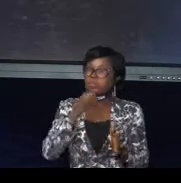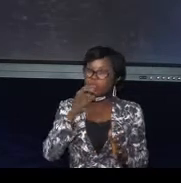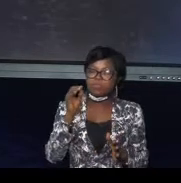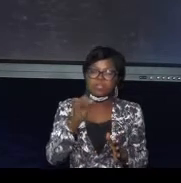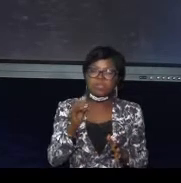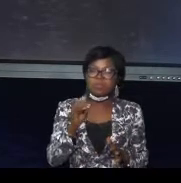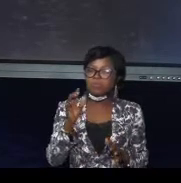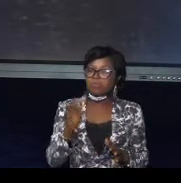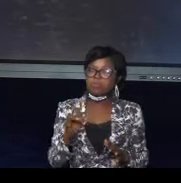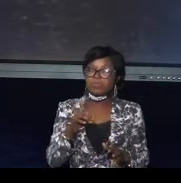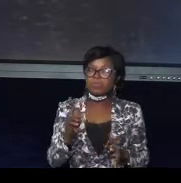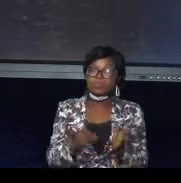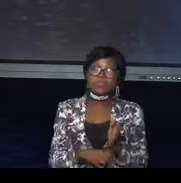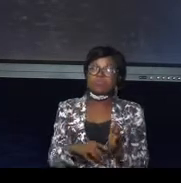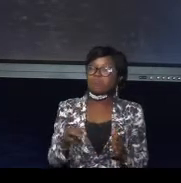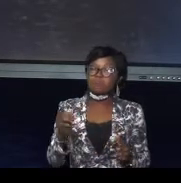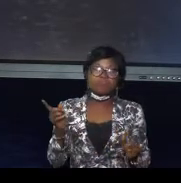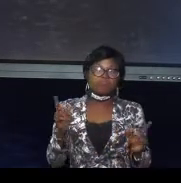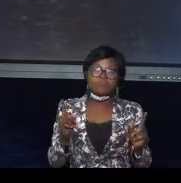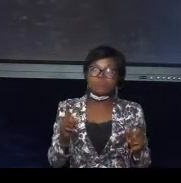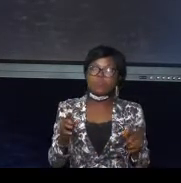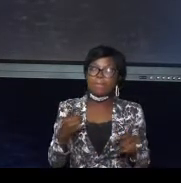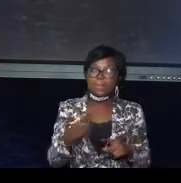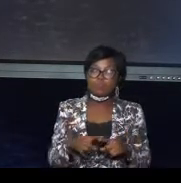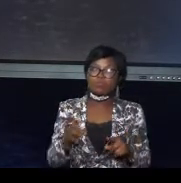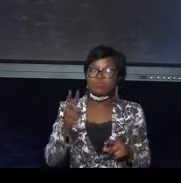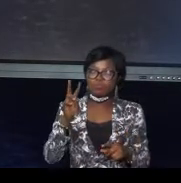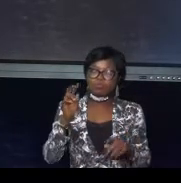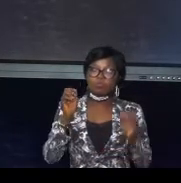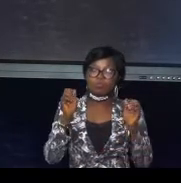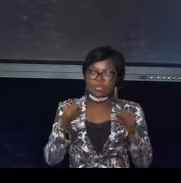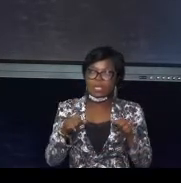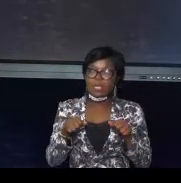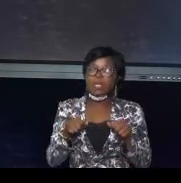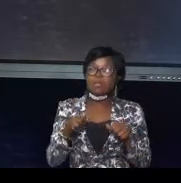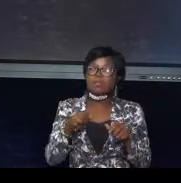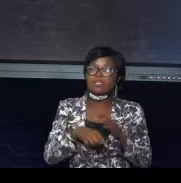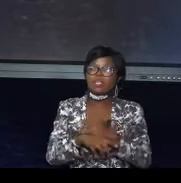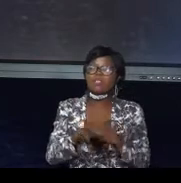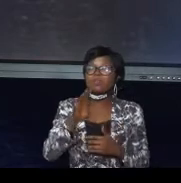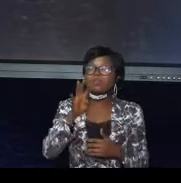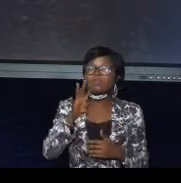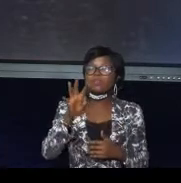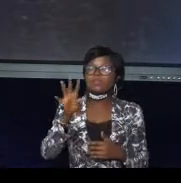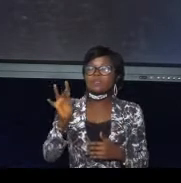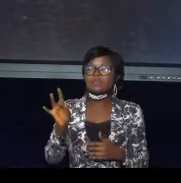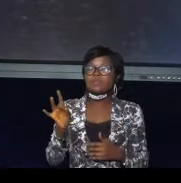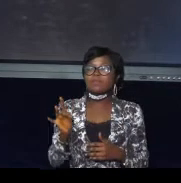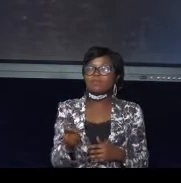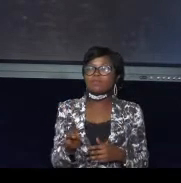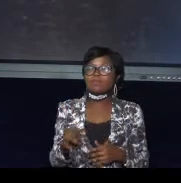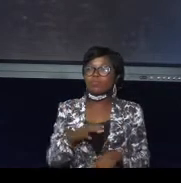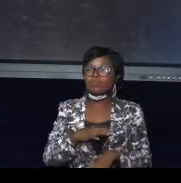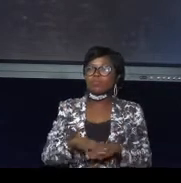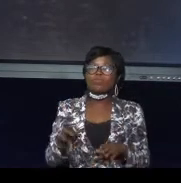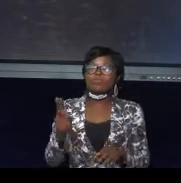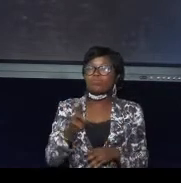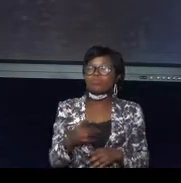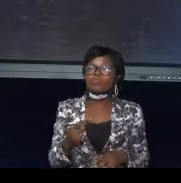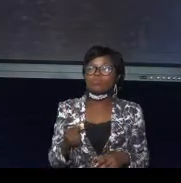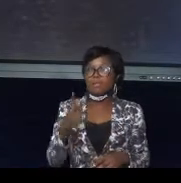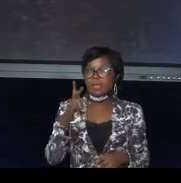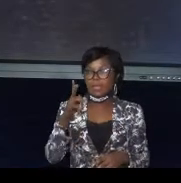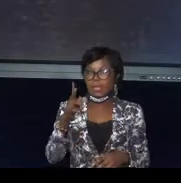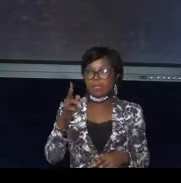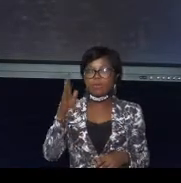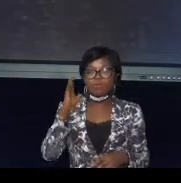not 0, 2, 4, 6, or 8. This is not 0, 2, 4, 6, or 8. But 2 can go here. But since 2 cannot go in all of them at the same time, we don't use